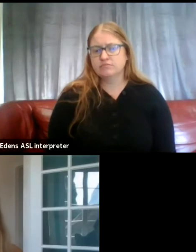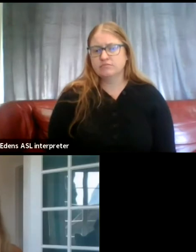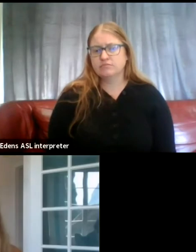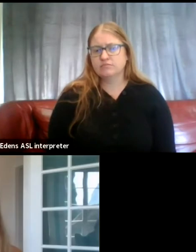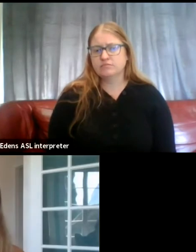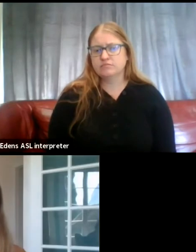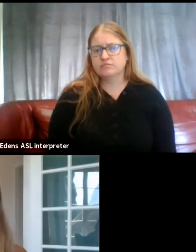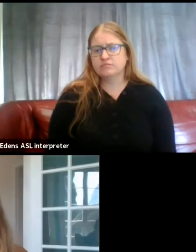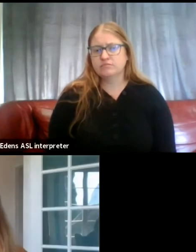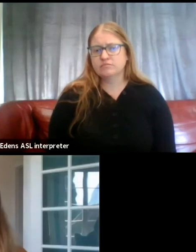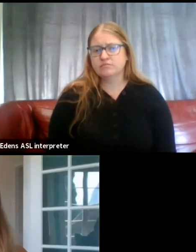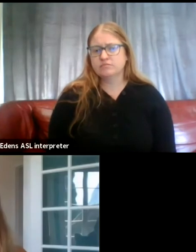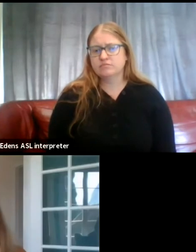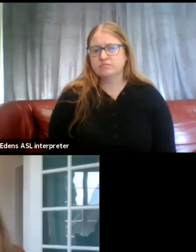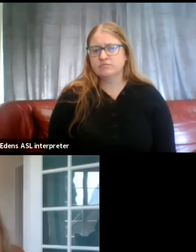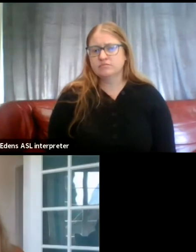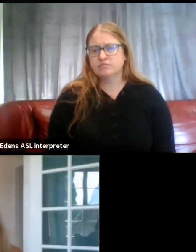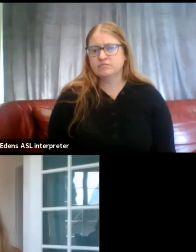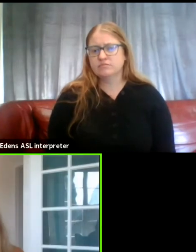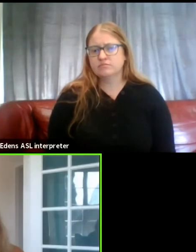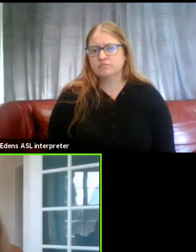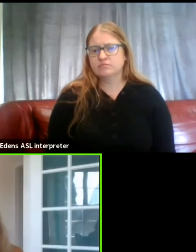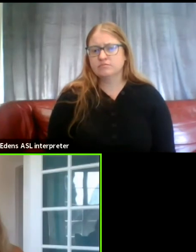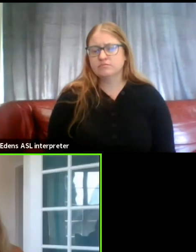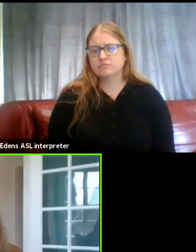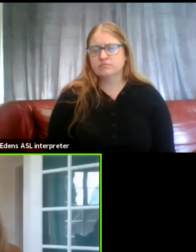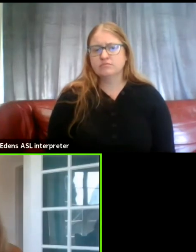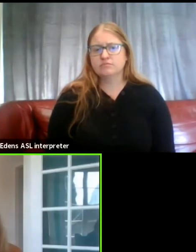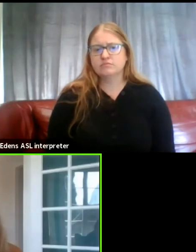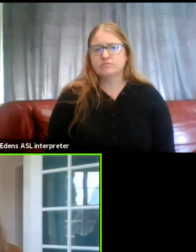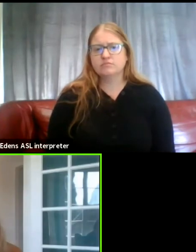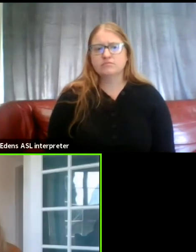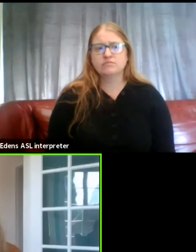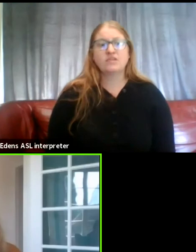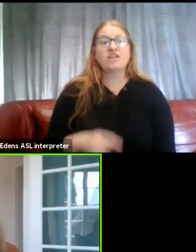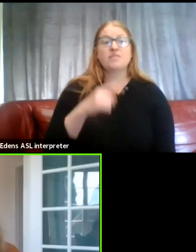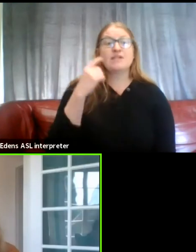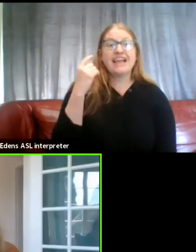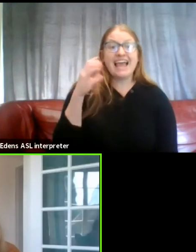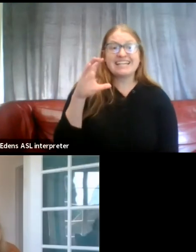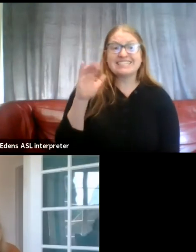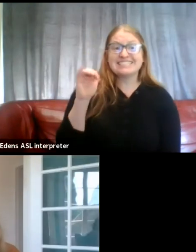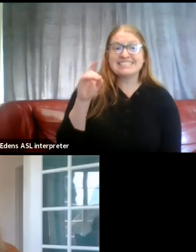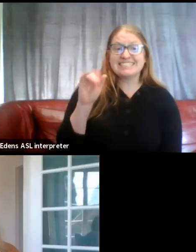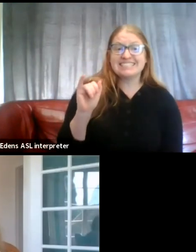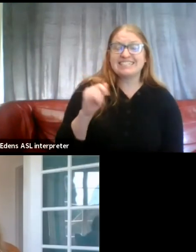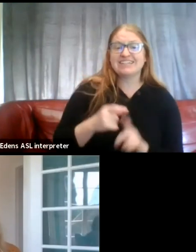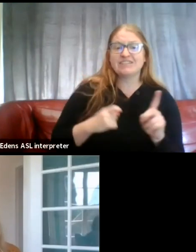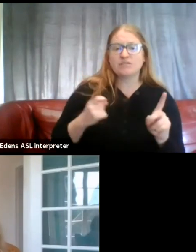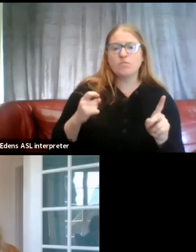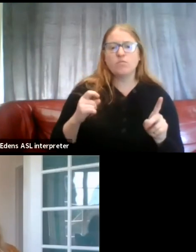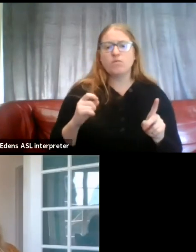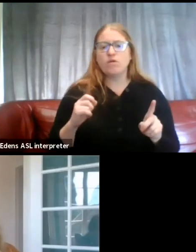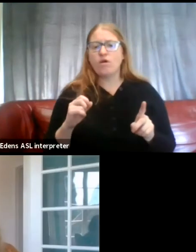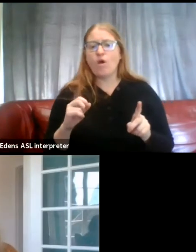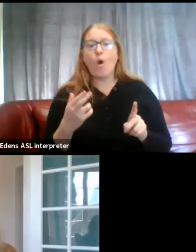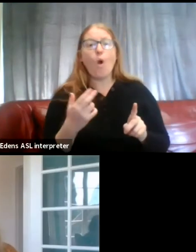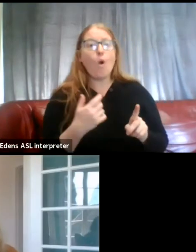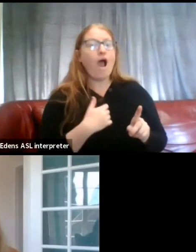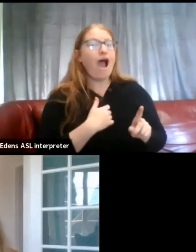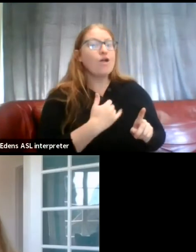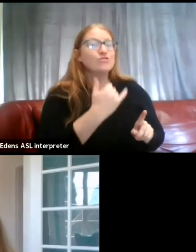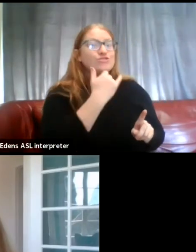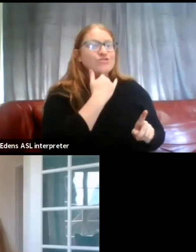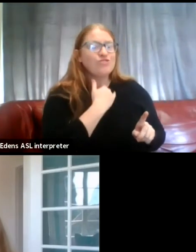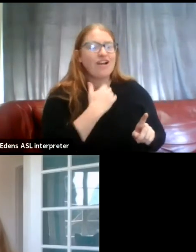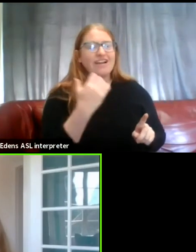and we also have Cindy, Black Cindy on Orange is Oh my New God, Black. I was wrong. I occluded the two characters, so